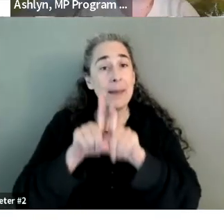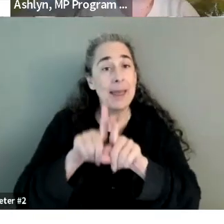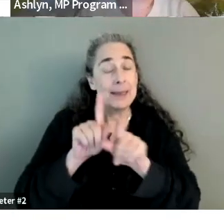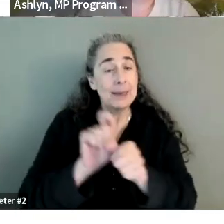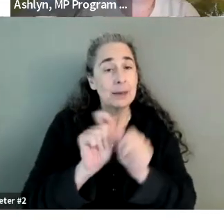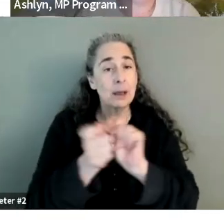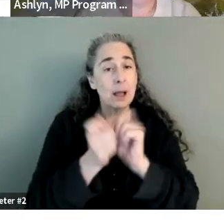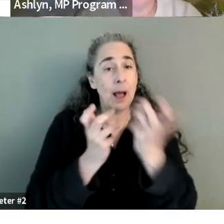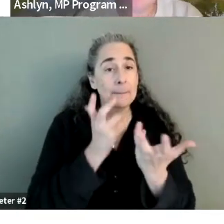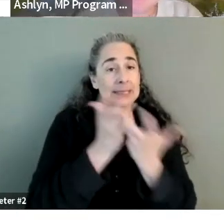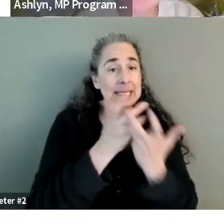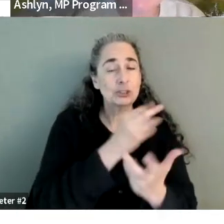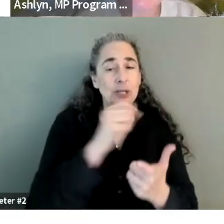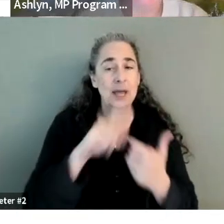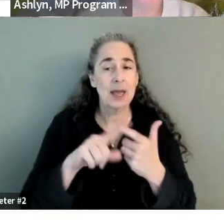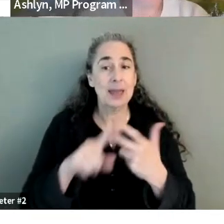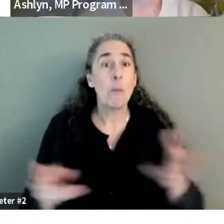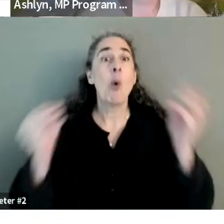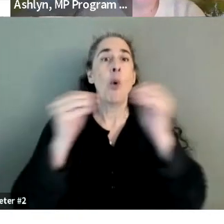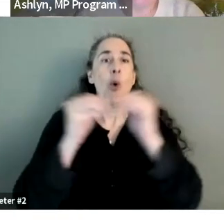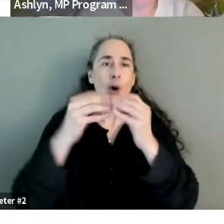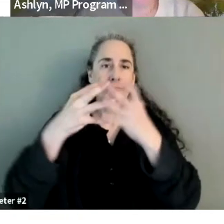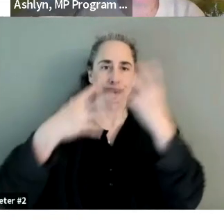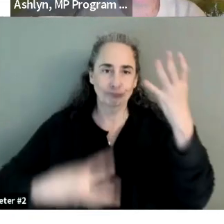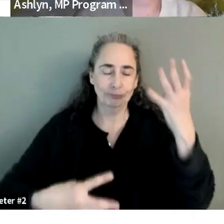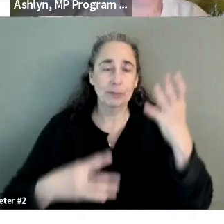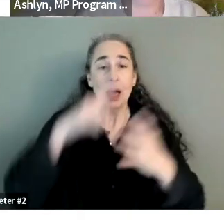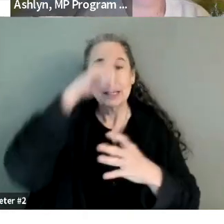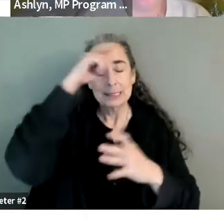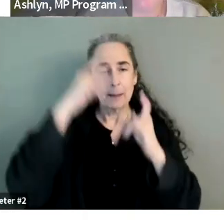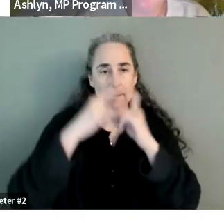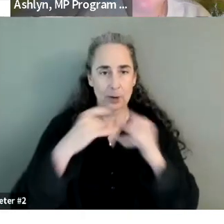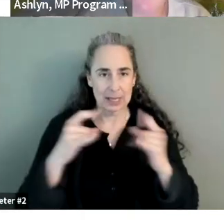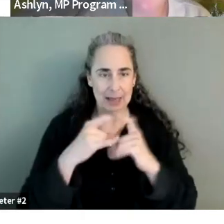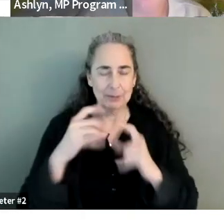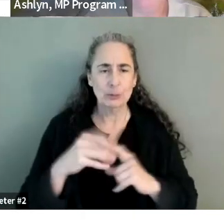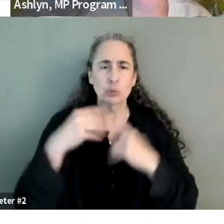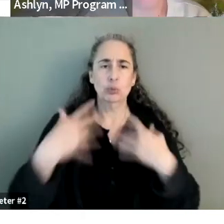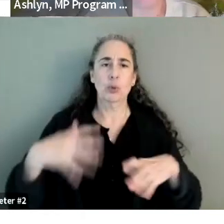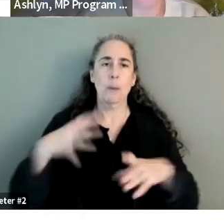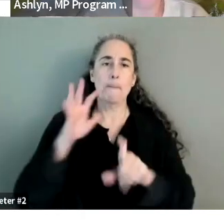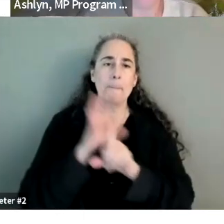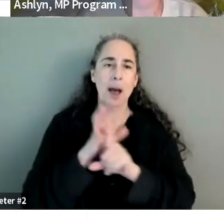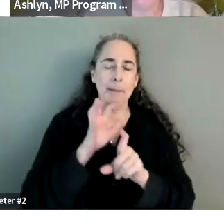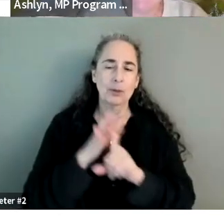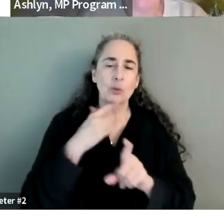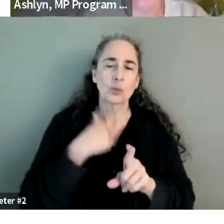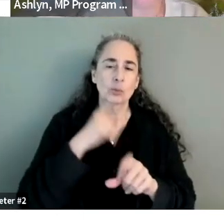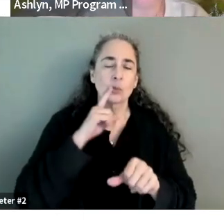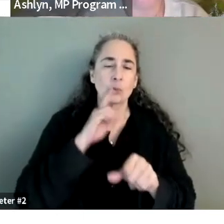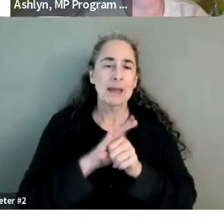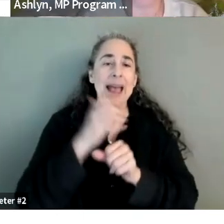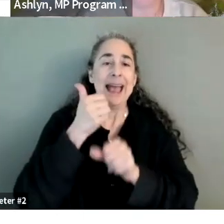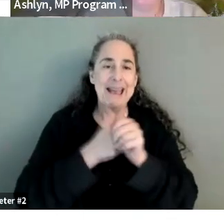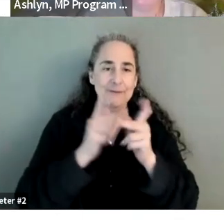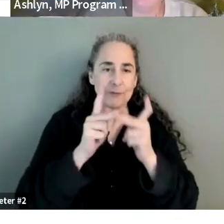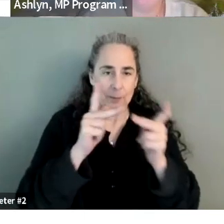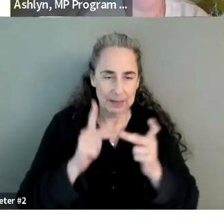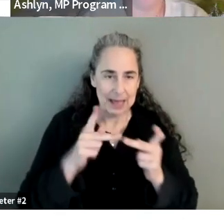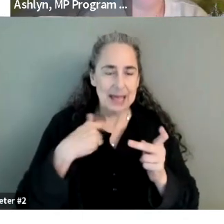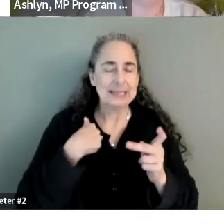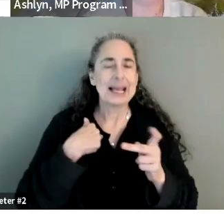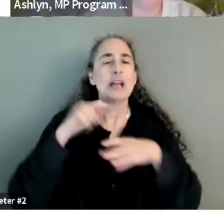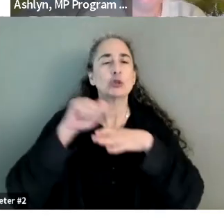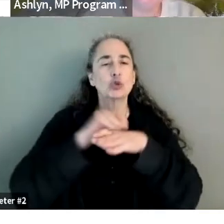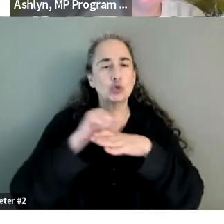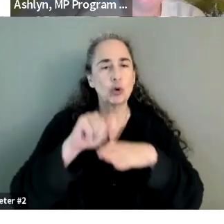accommodations, and a lot more. Summer camps are especially popular, and we ensure every site has trained support